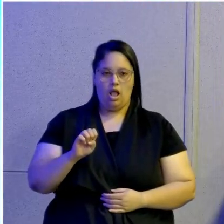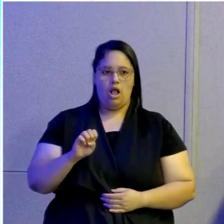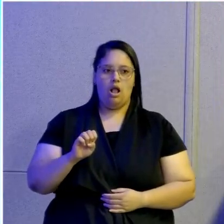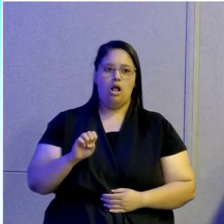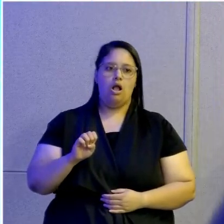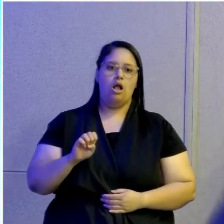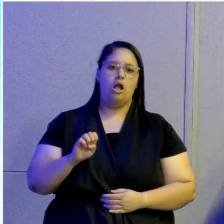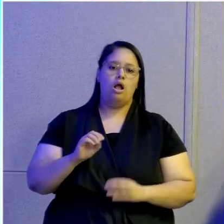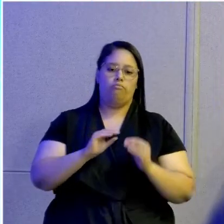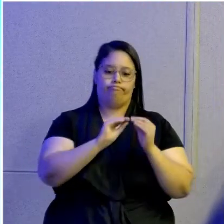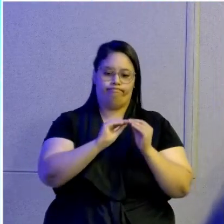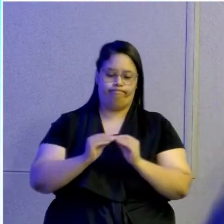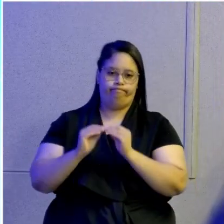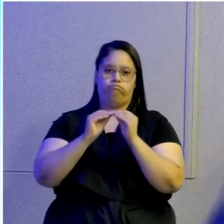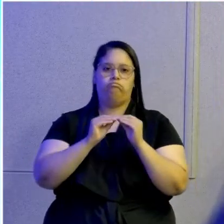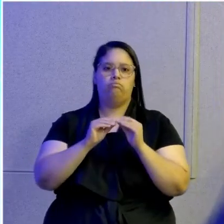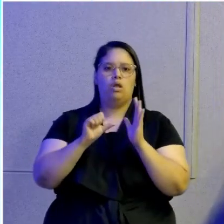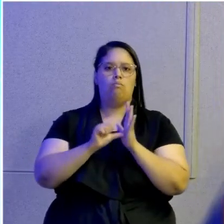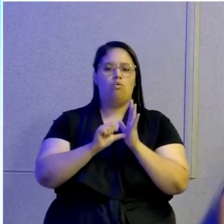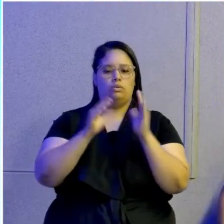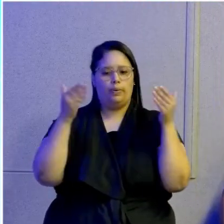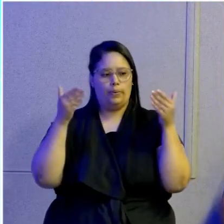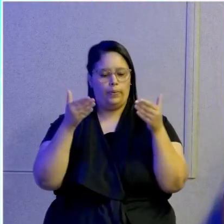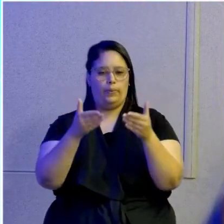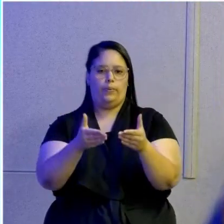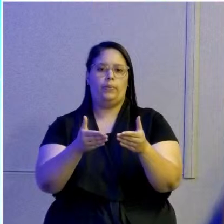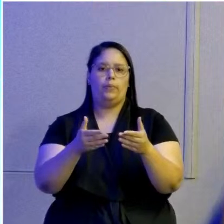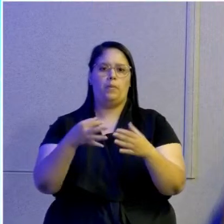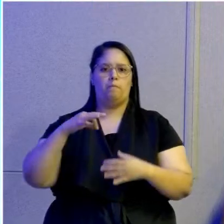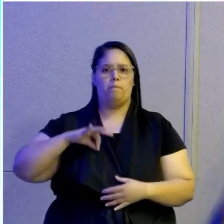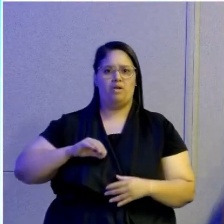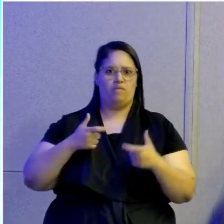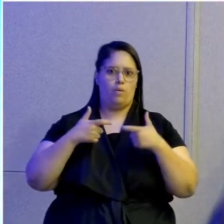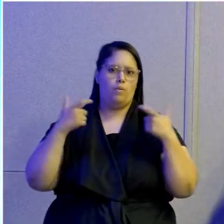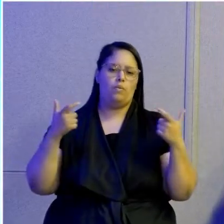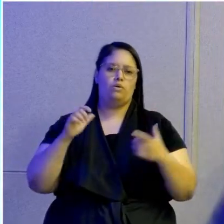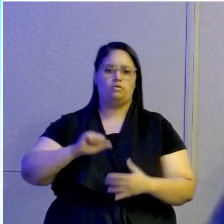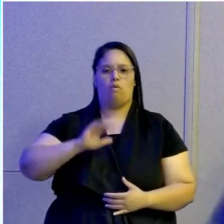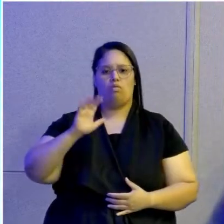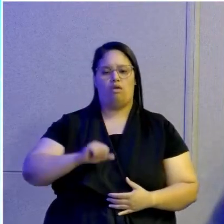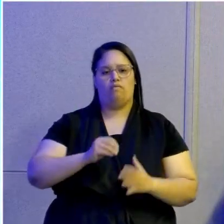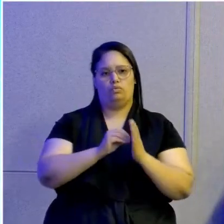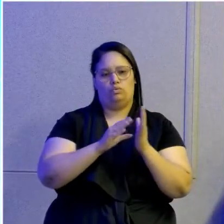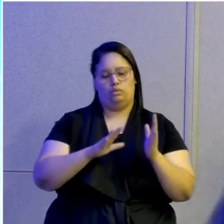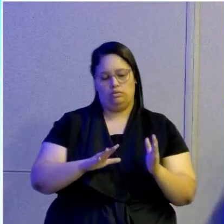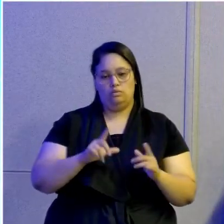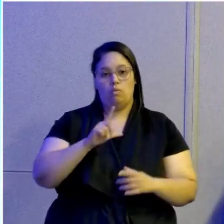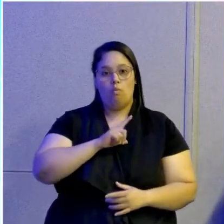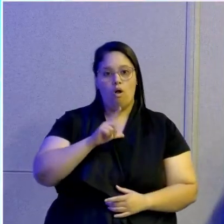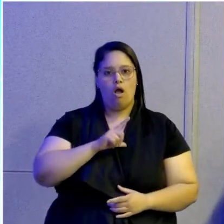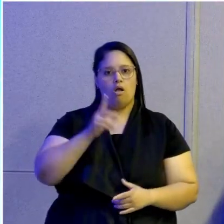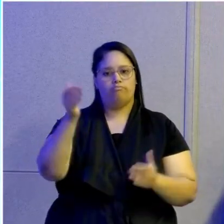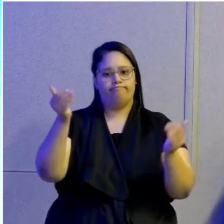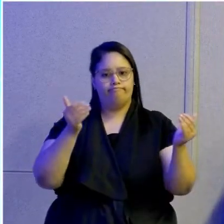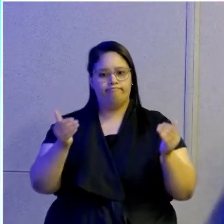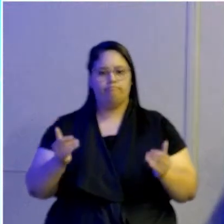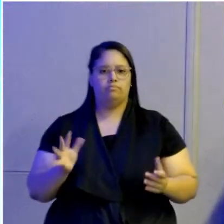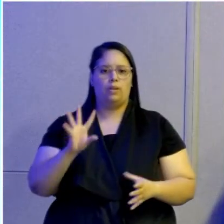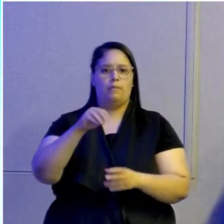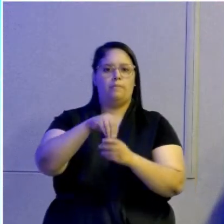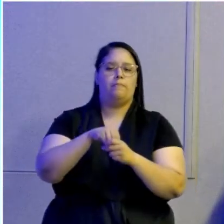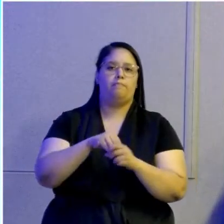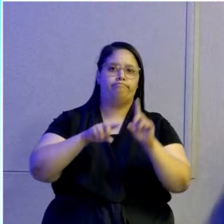engineering as key focus holds huge benefits for South African students as it facilitates participation